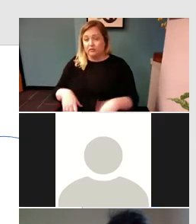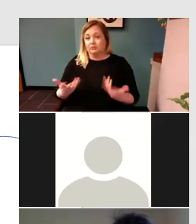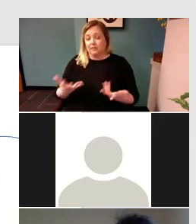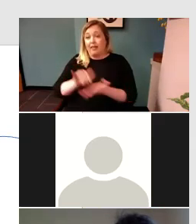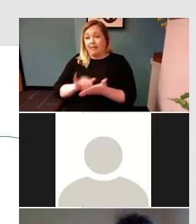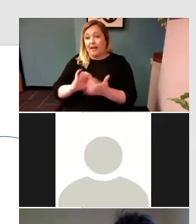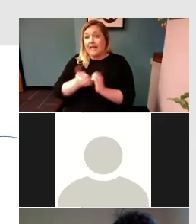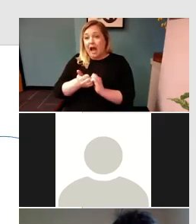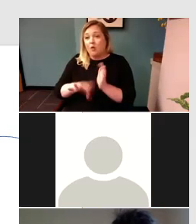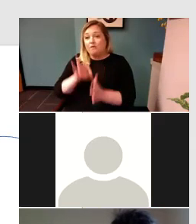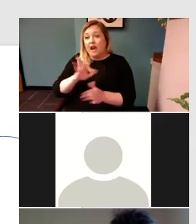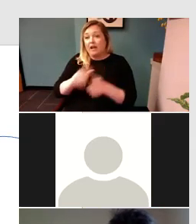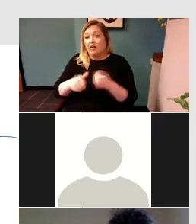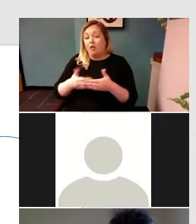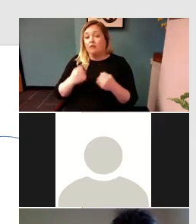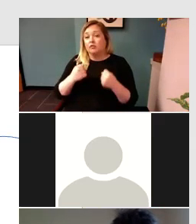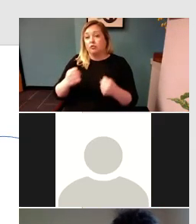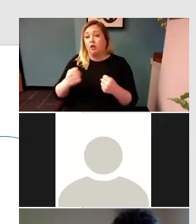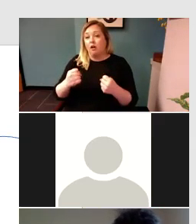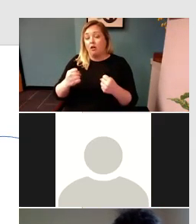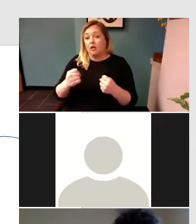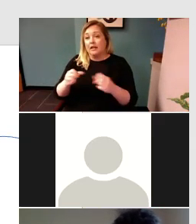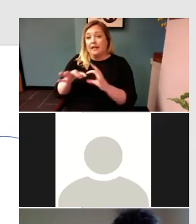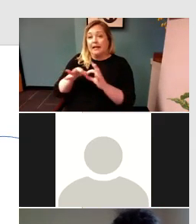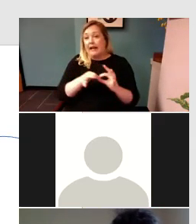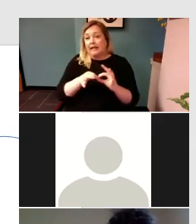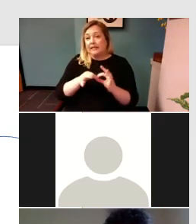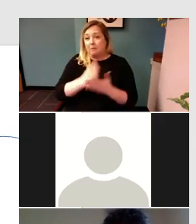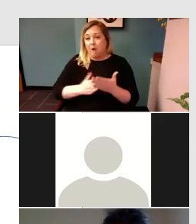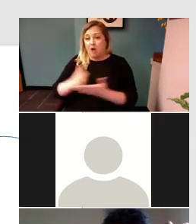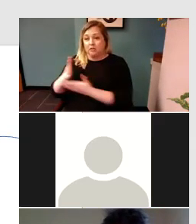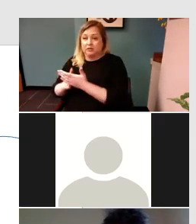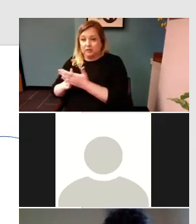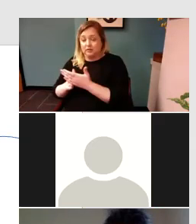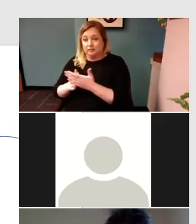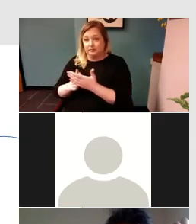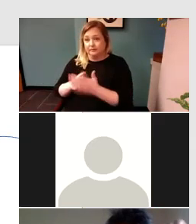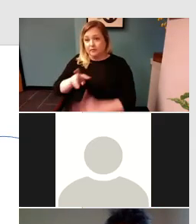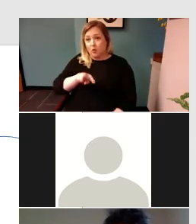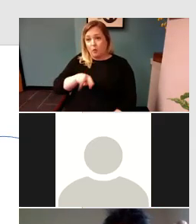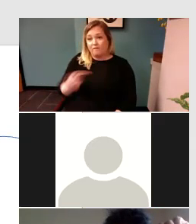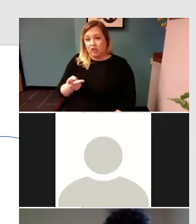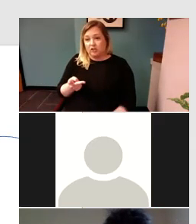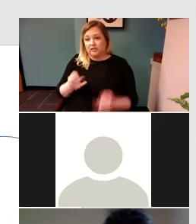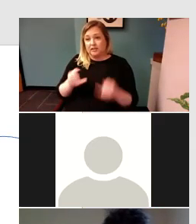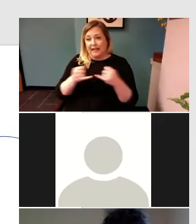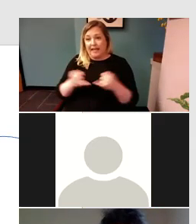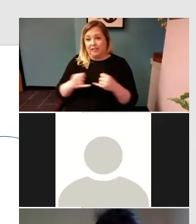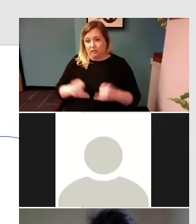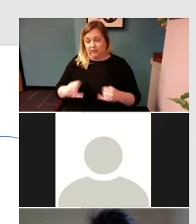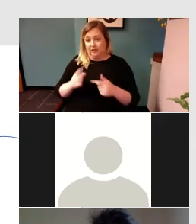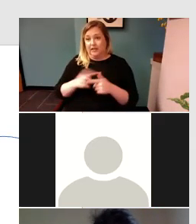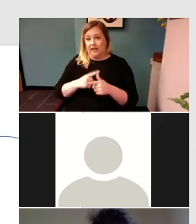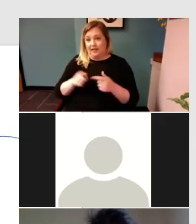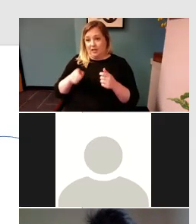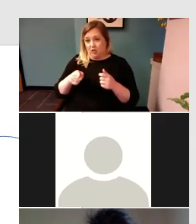We reverse the edges where all the sources become sinks and all the sinks become sources. And then essentially we pick out the source node,